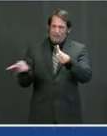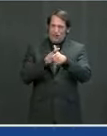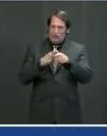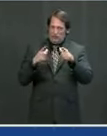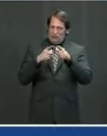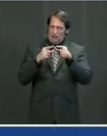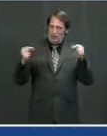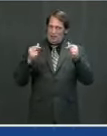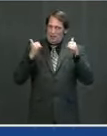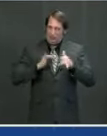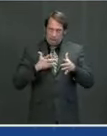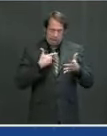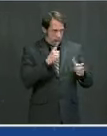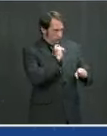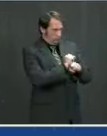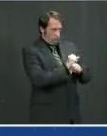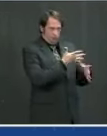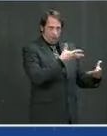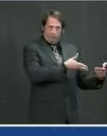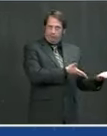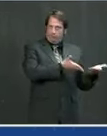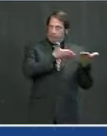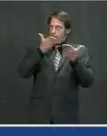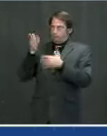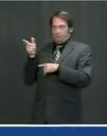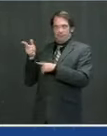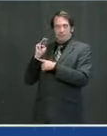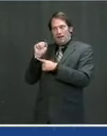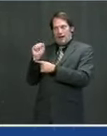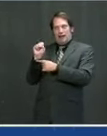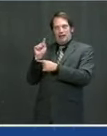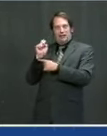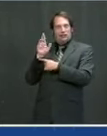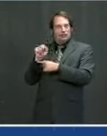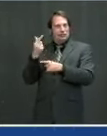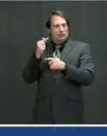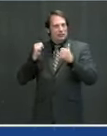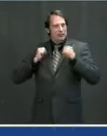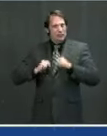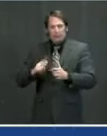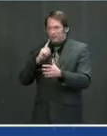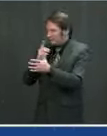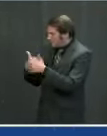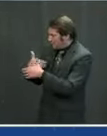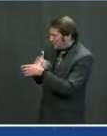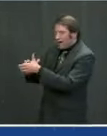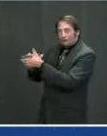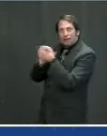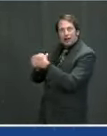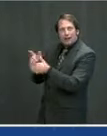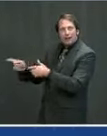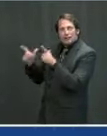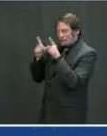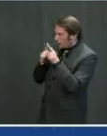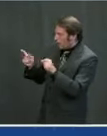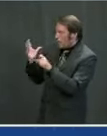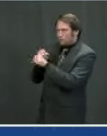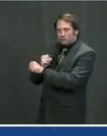Masters tournament this week. So let me say congratulations, Japan, as well, on that feat. Mr. Prime